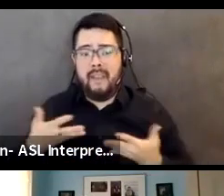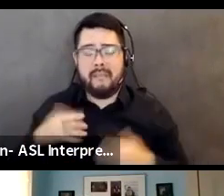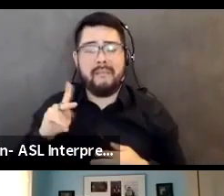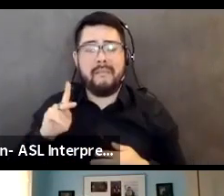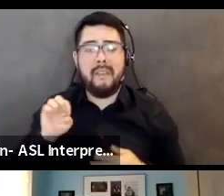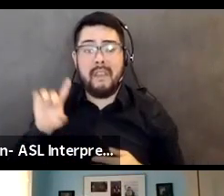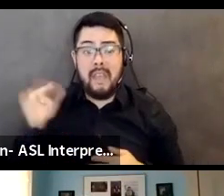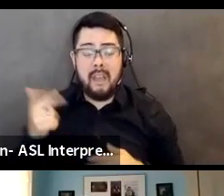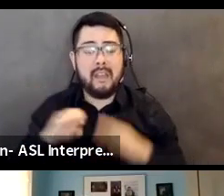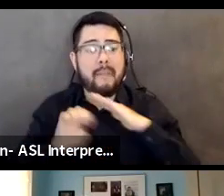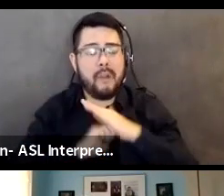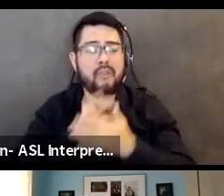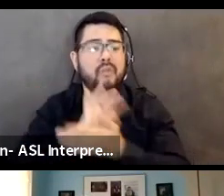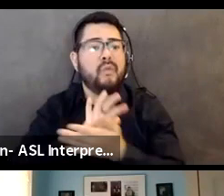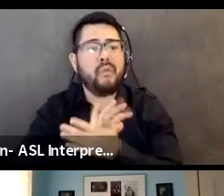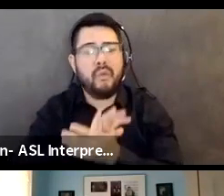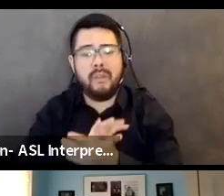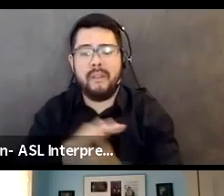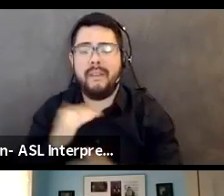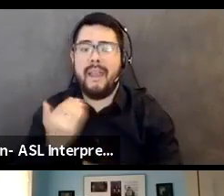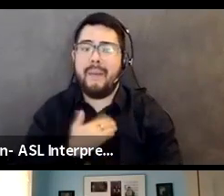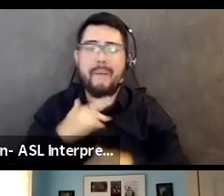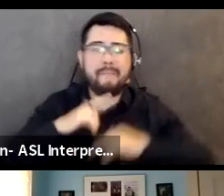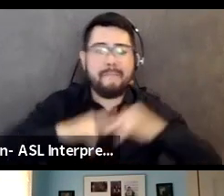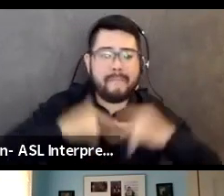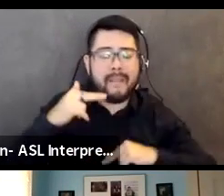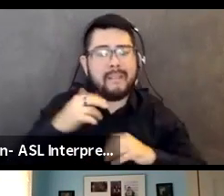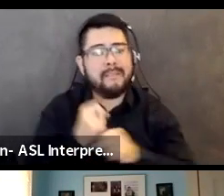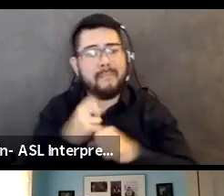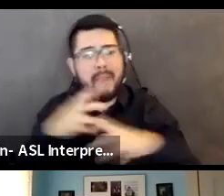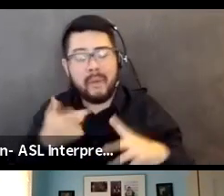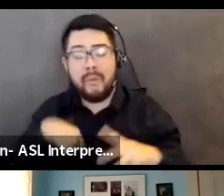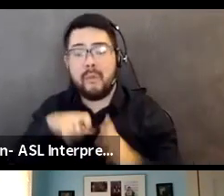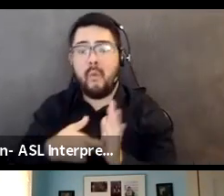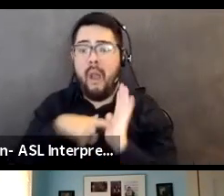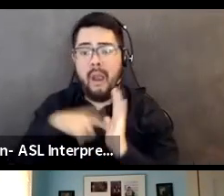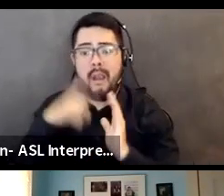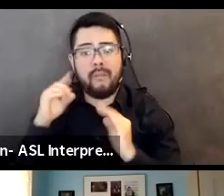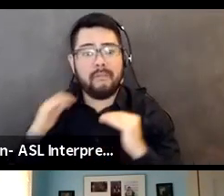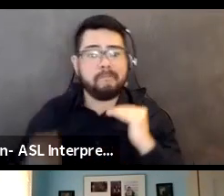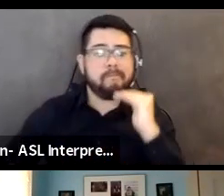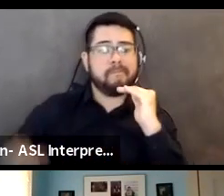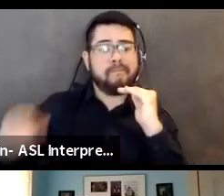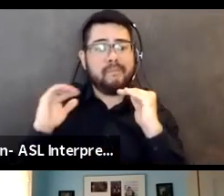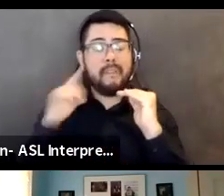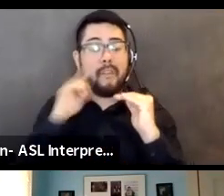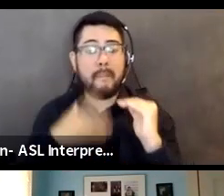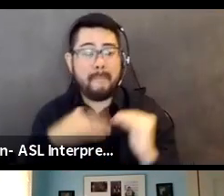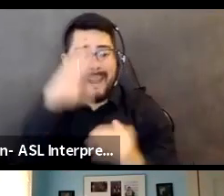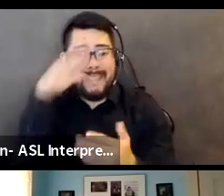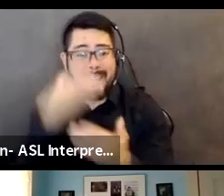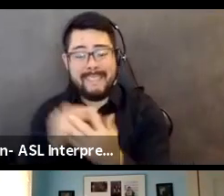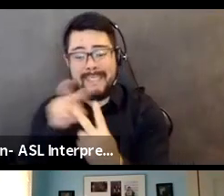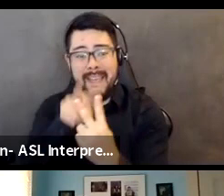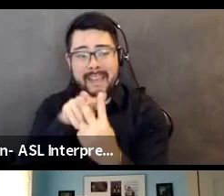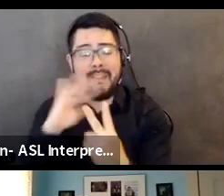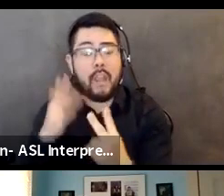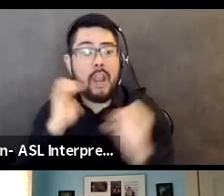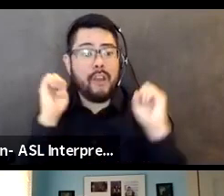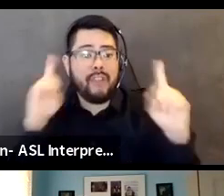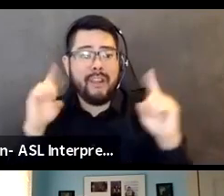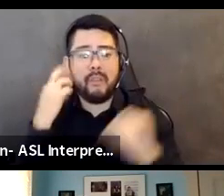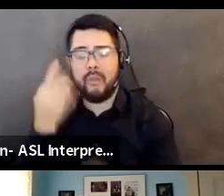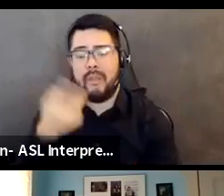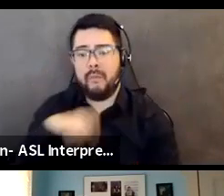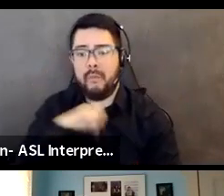school the much needed facilities and expansion to help bring equity to my son's education so that we can